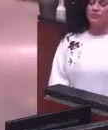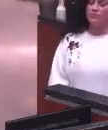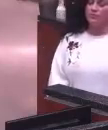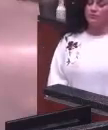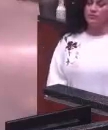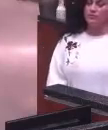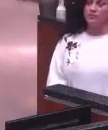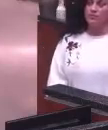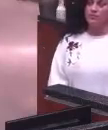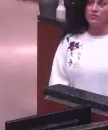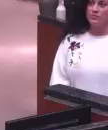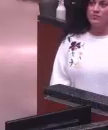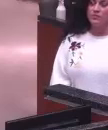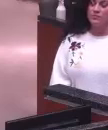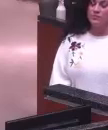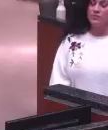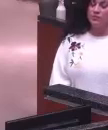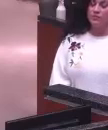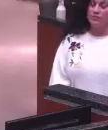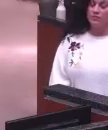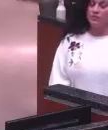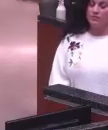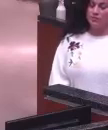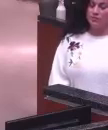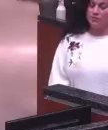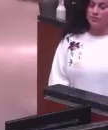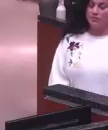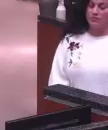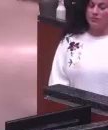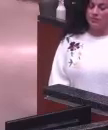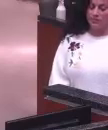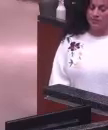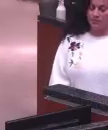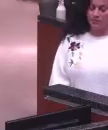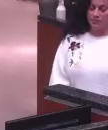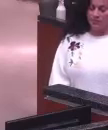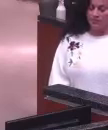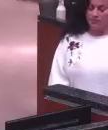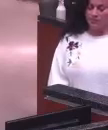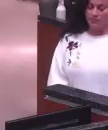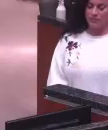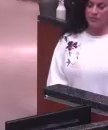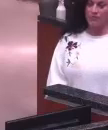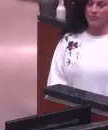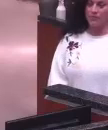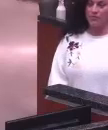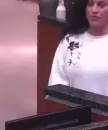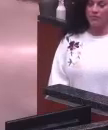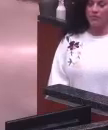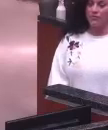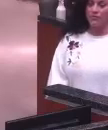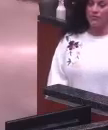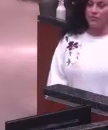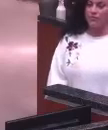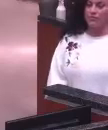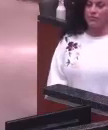transportation. We also recognize that simply expanding roads and promoting cleaner transportation options will not solve